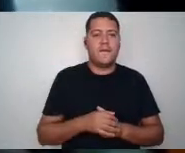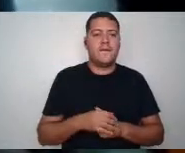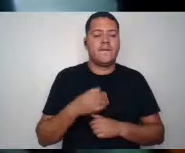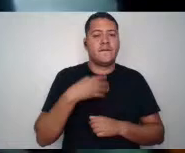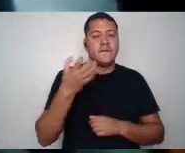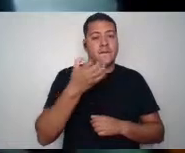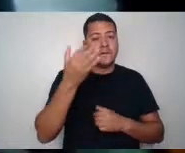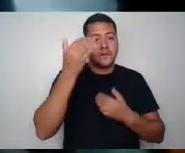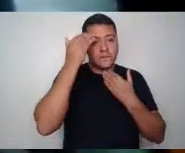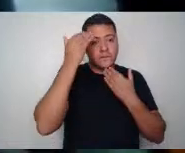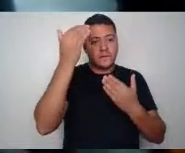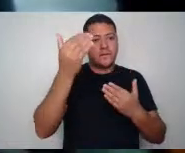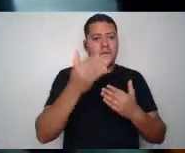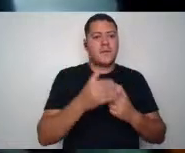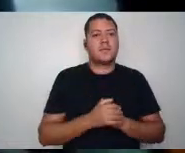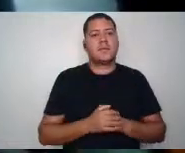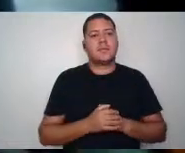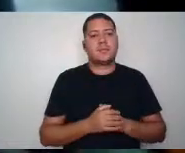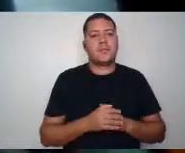all, I would like to thank